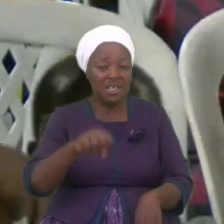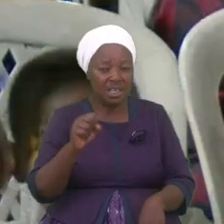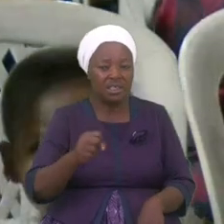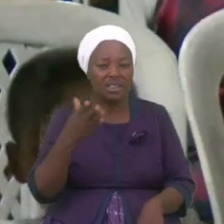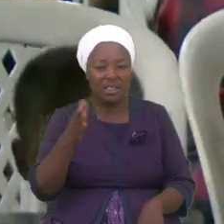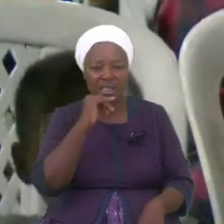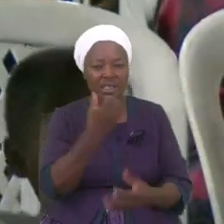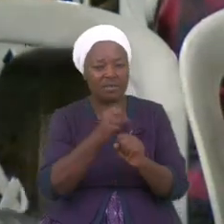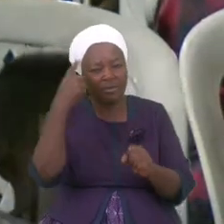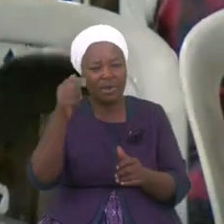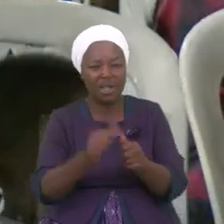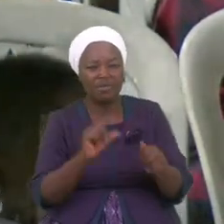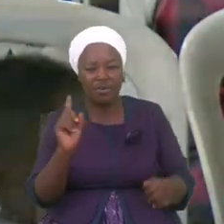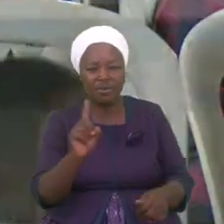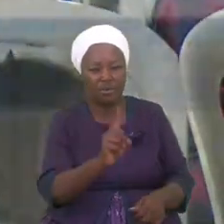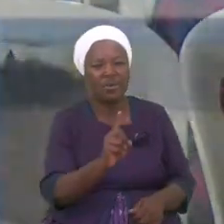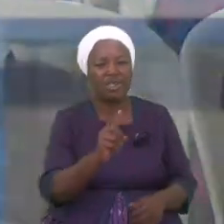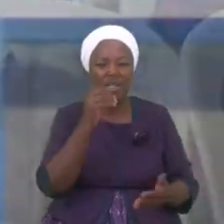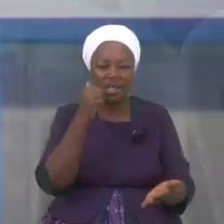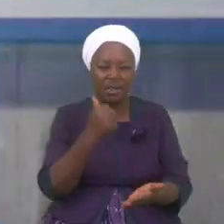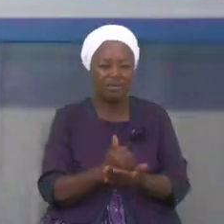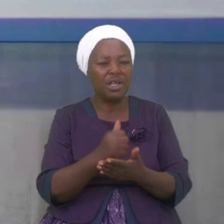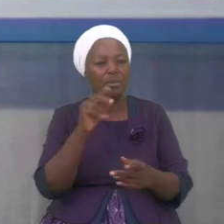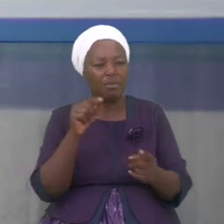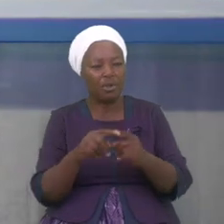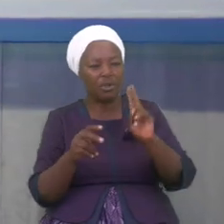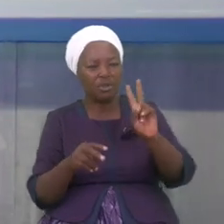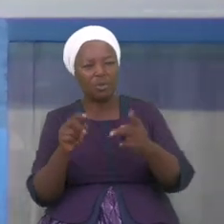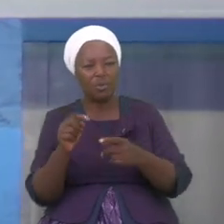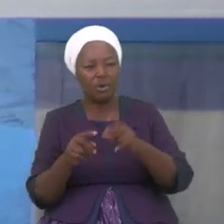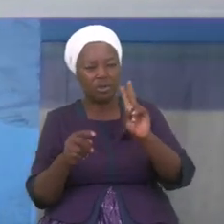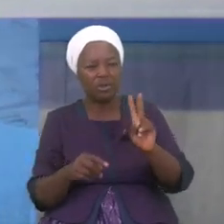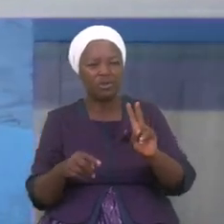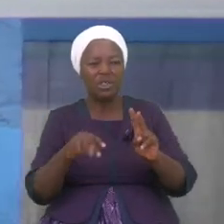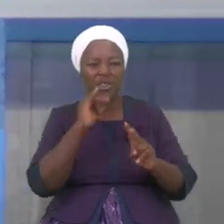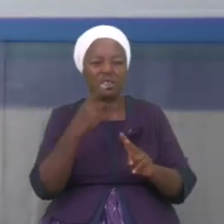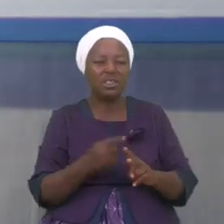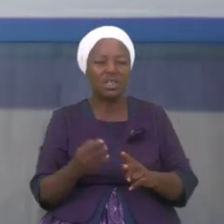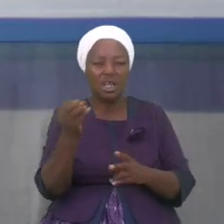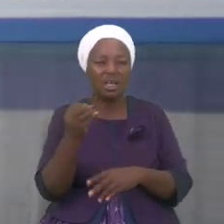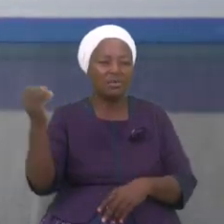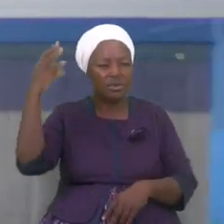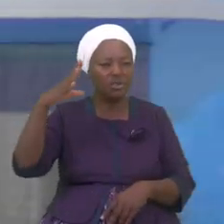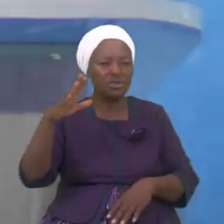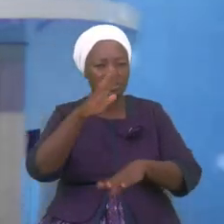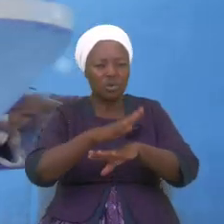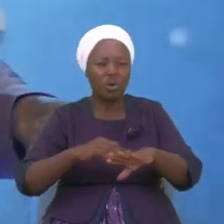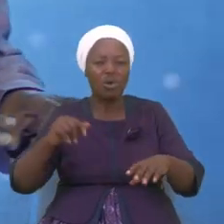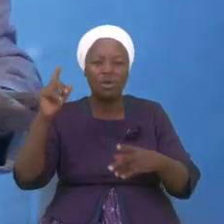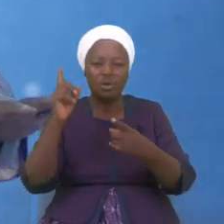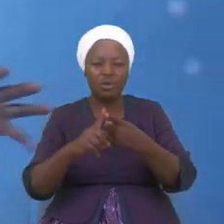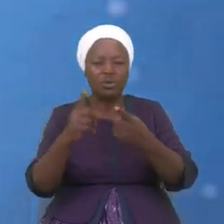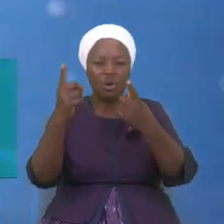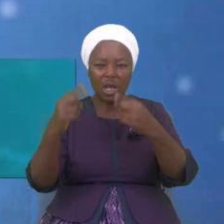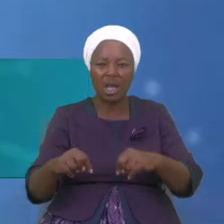Amen. Look at point number two now. Point number two is a gracious call to come to the God